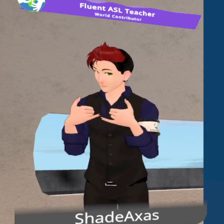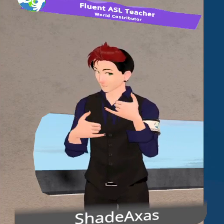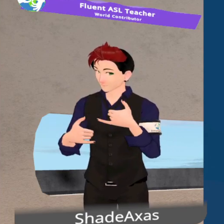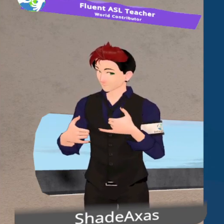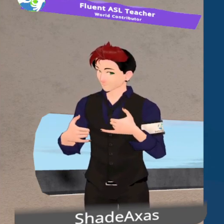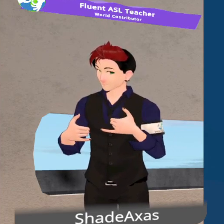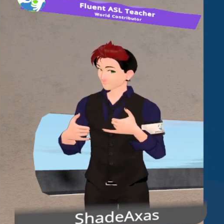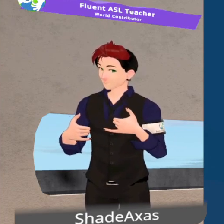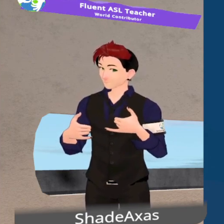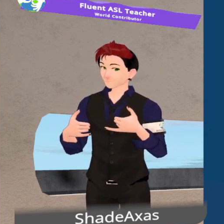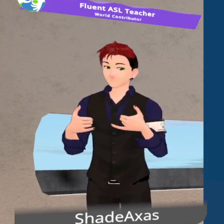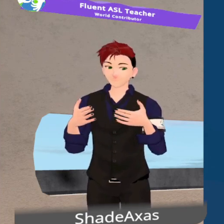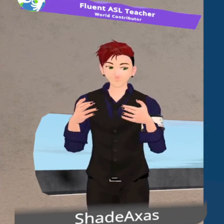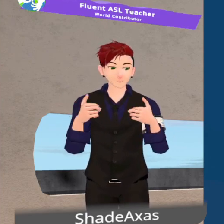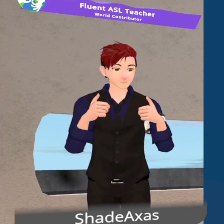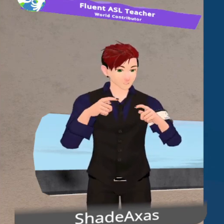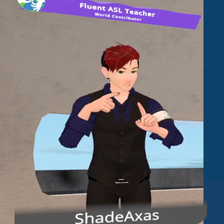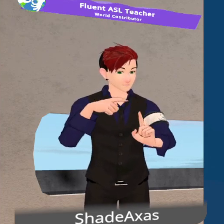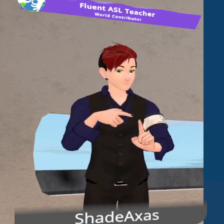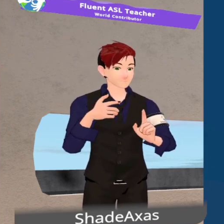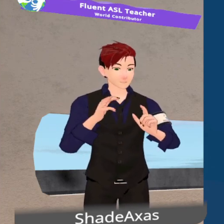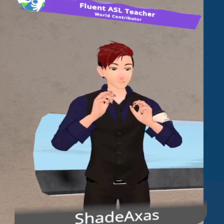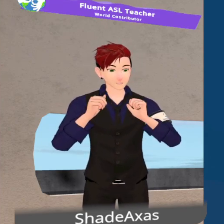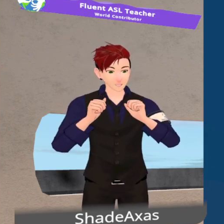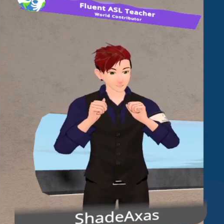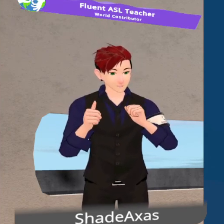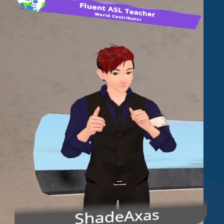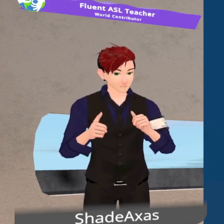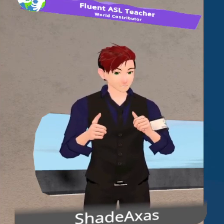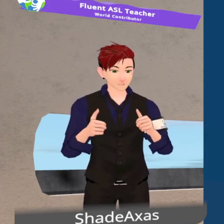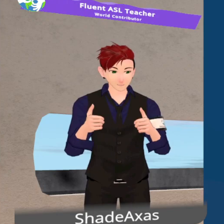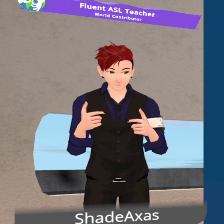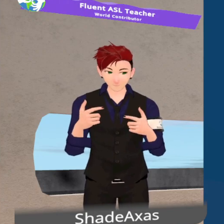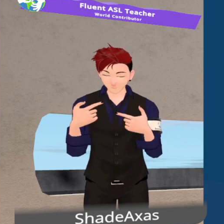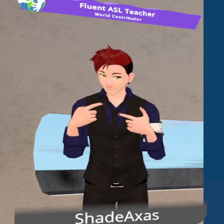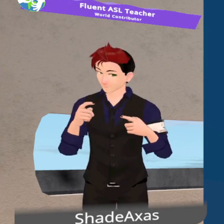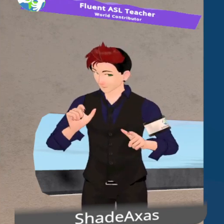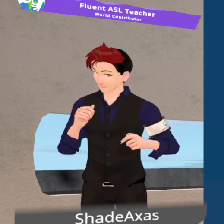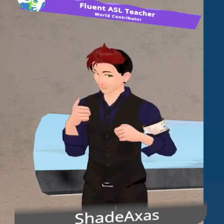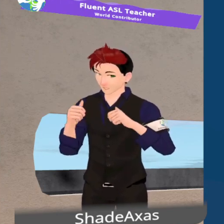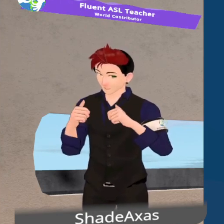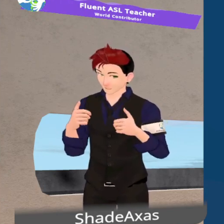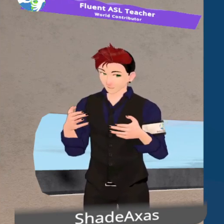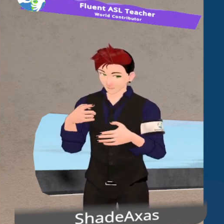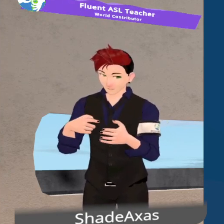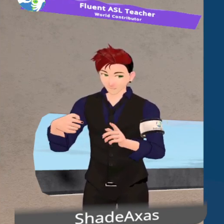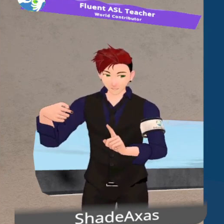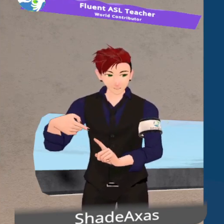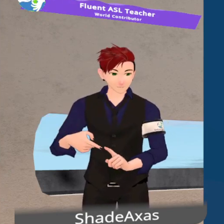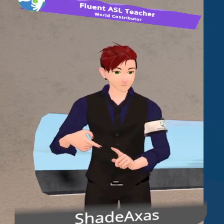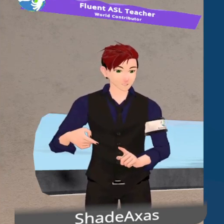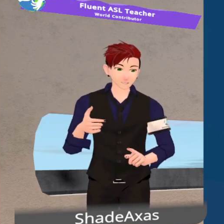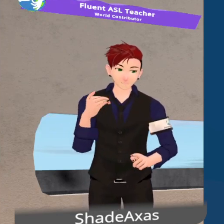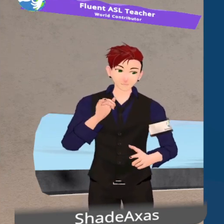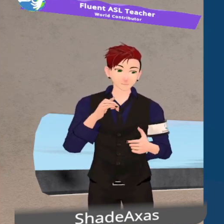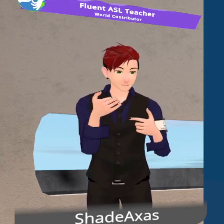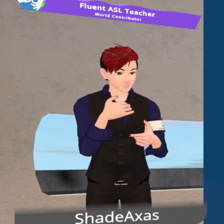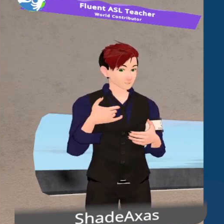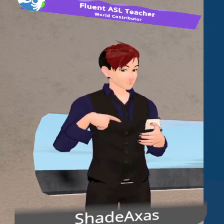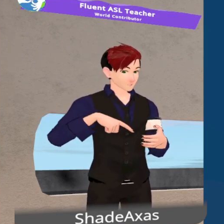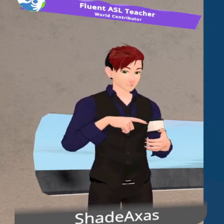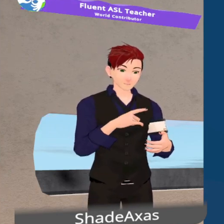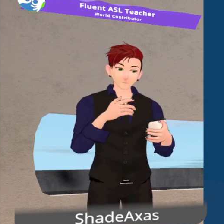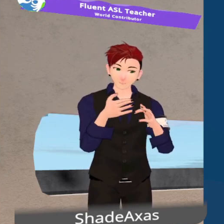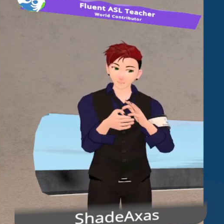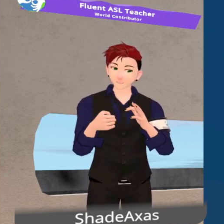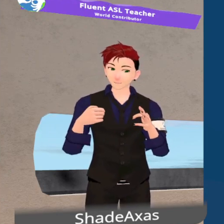to make mistakes. We want you to have communication. If you're not having communication, what's the point? So if you're doing